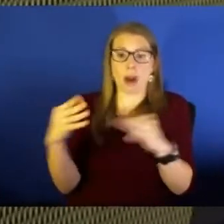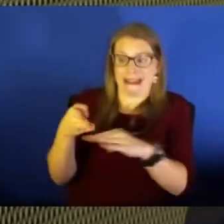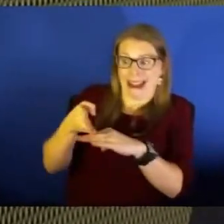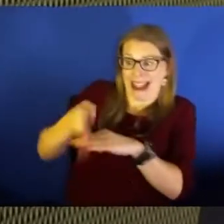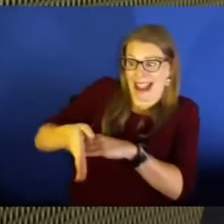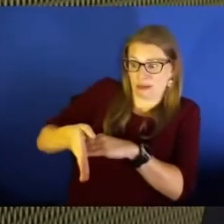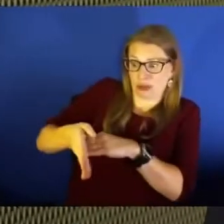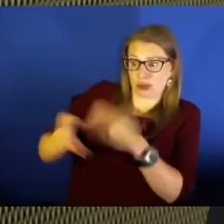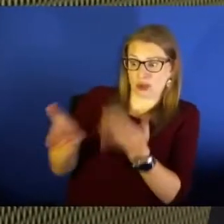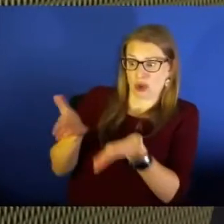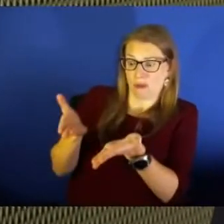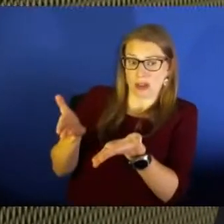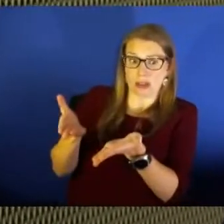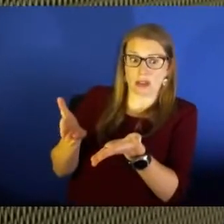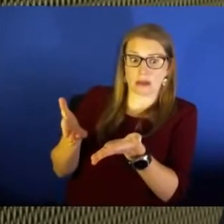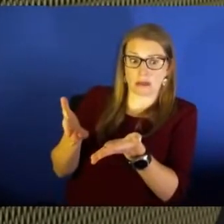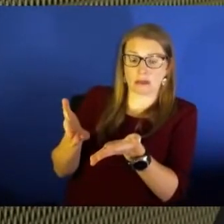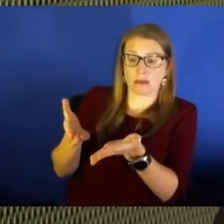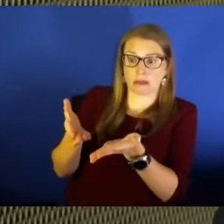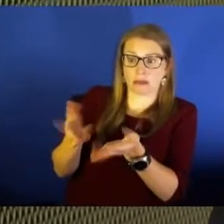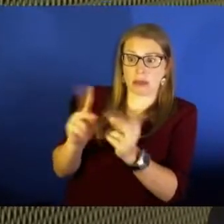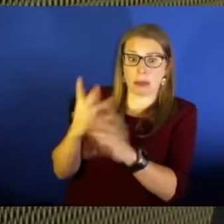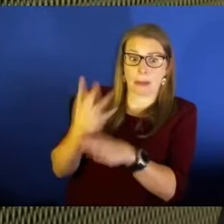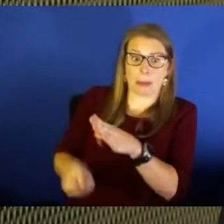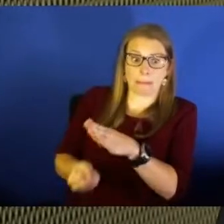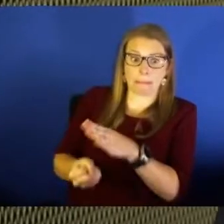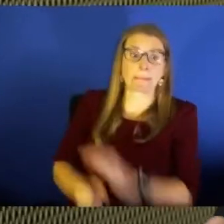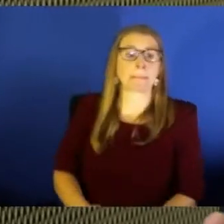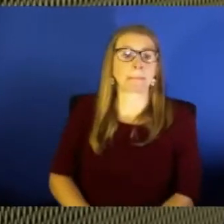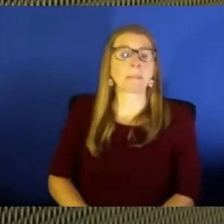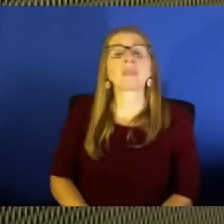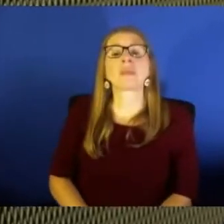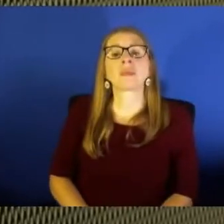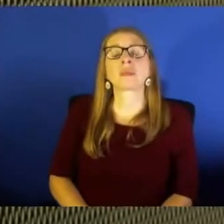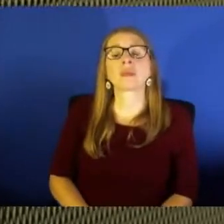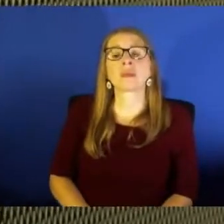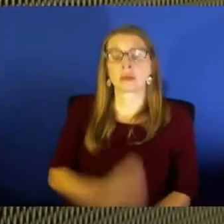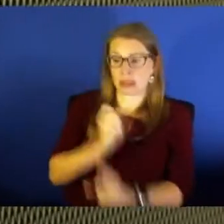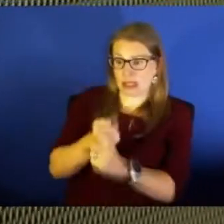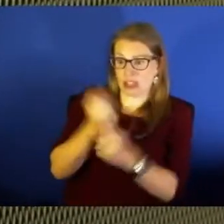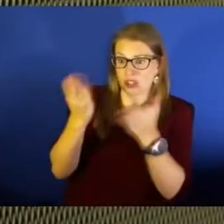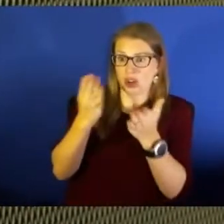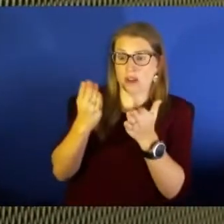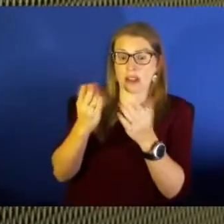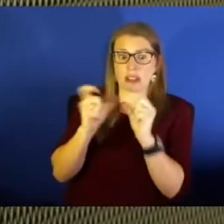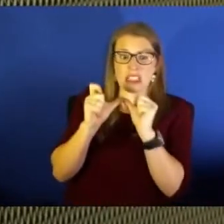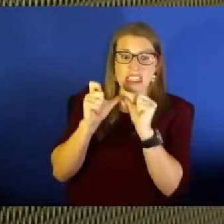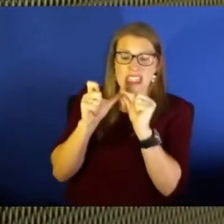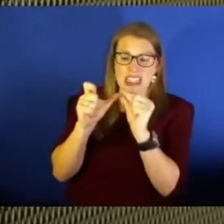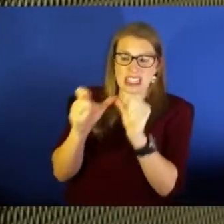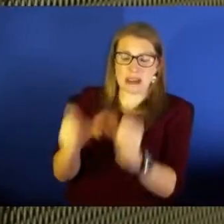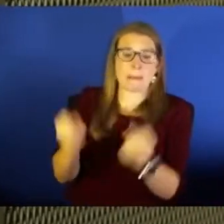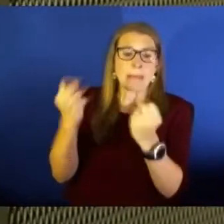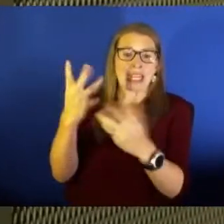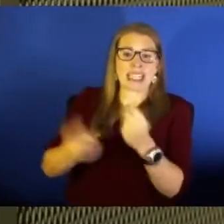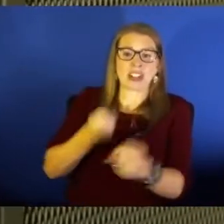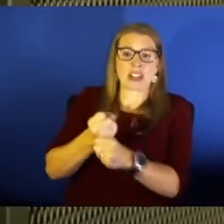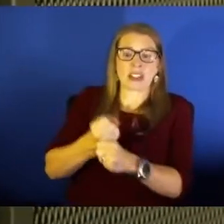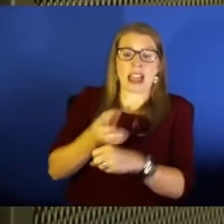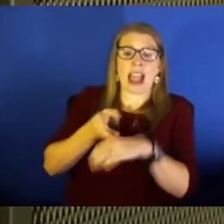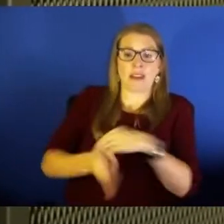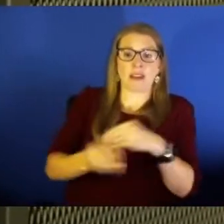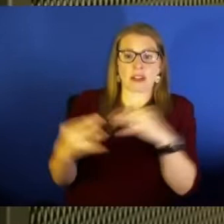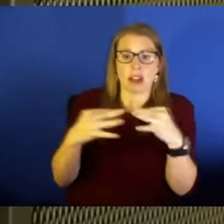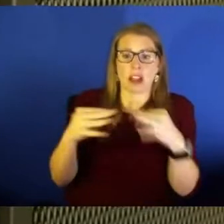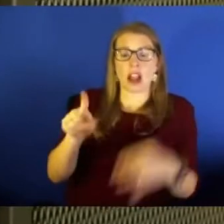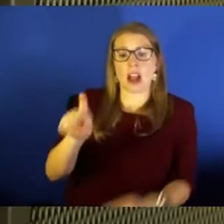service. The impact of service goes on for many years after. 140, as we